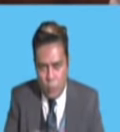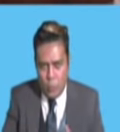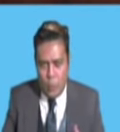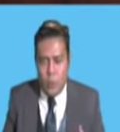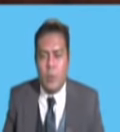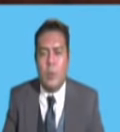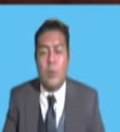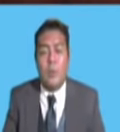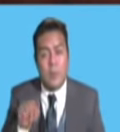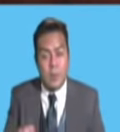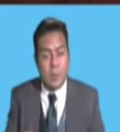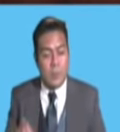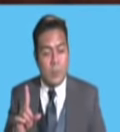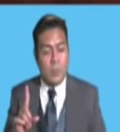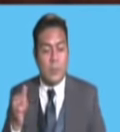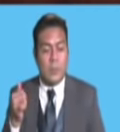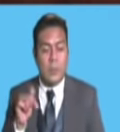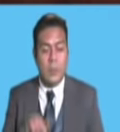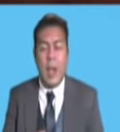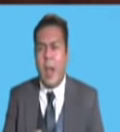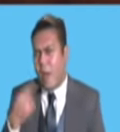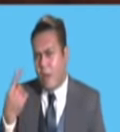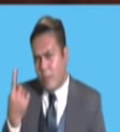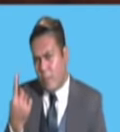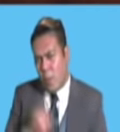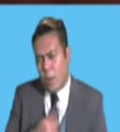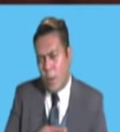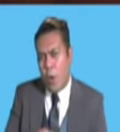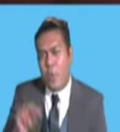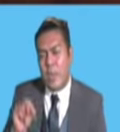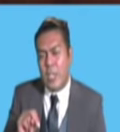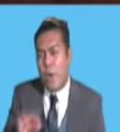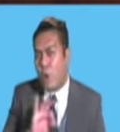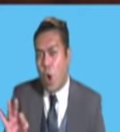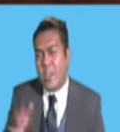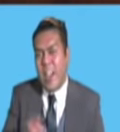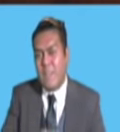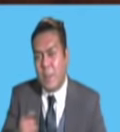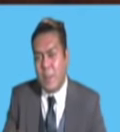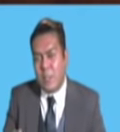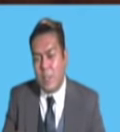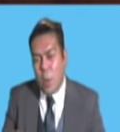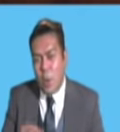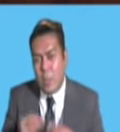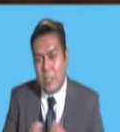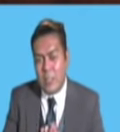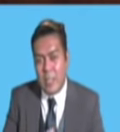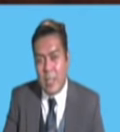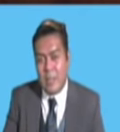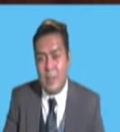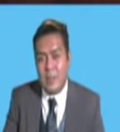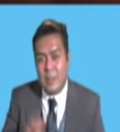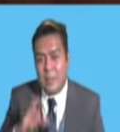Speaker, sir, perhaps at this juncture, it is fitting that I raise a concern on the need of non-government organizations and civil society